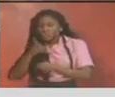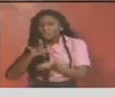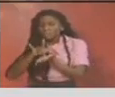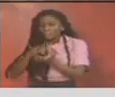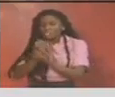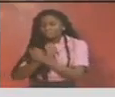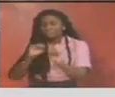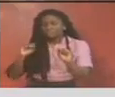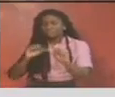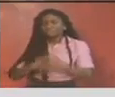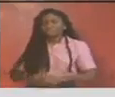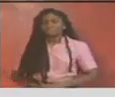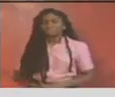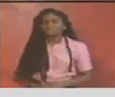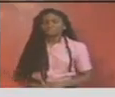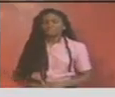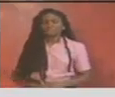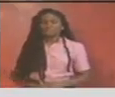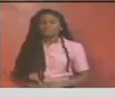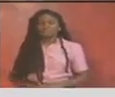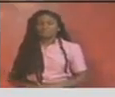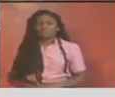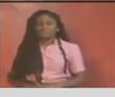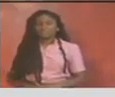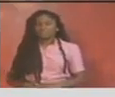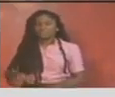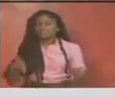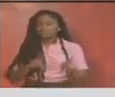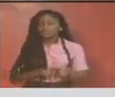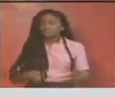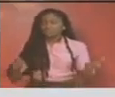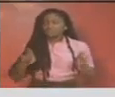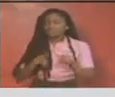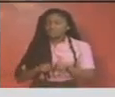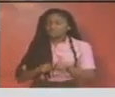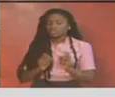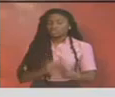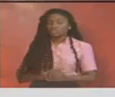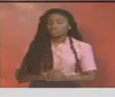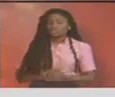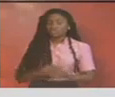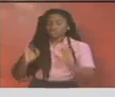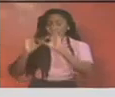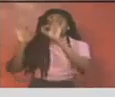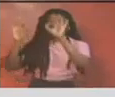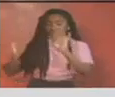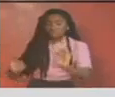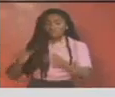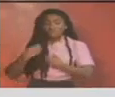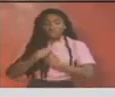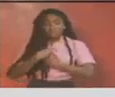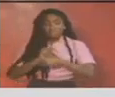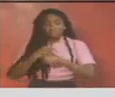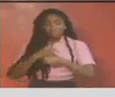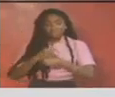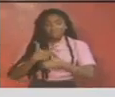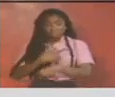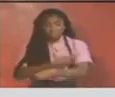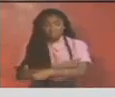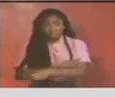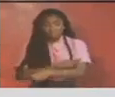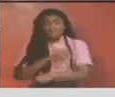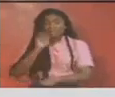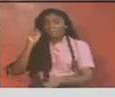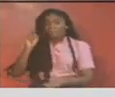trials. In addition, the manufacturer has obligations to submit periodic reports to